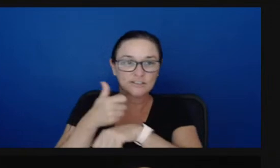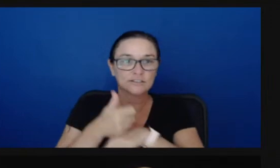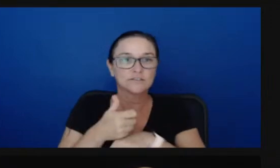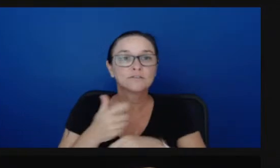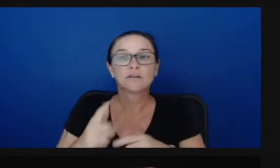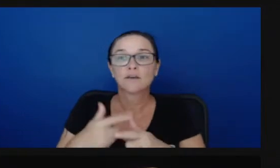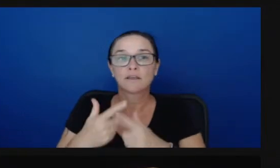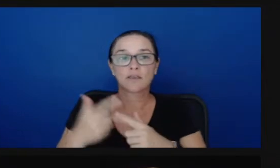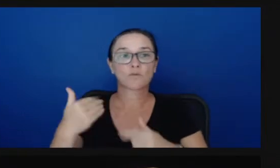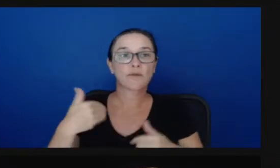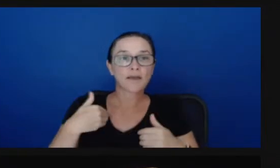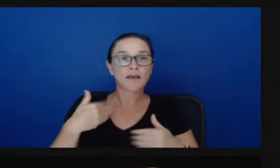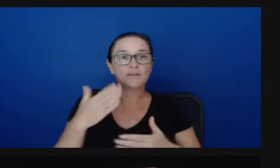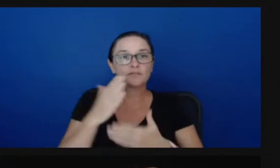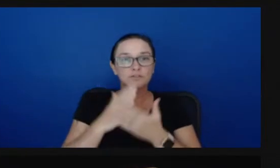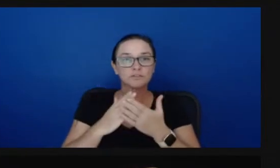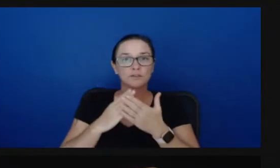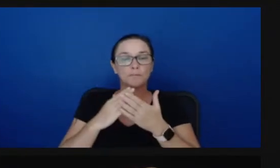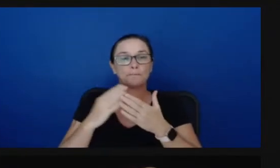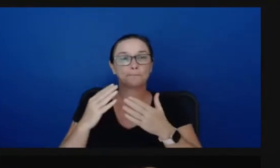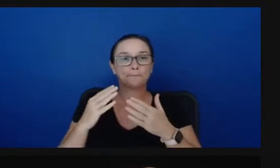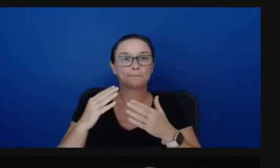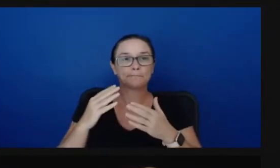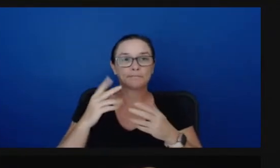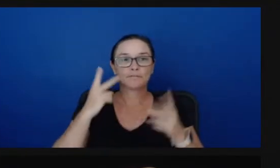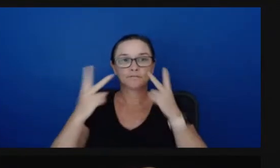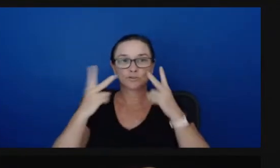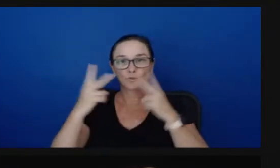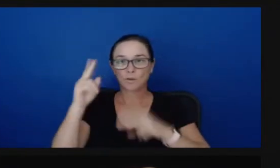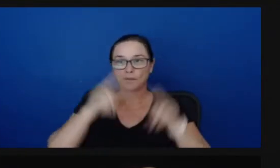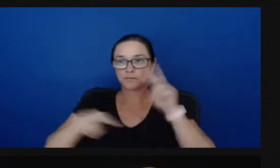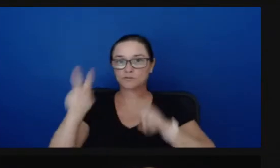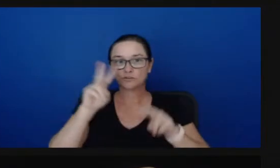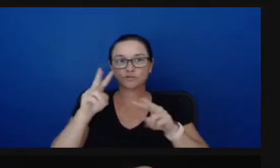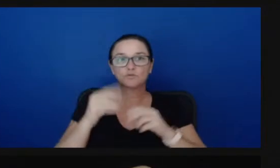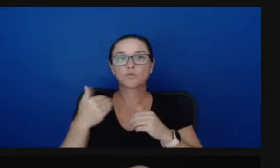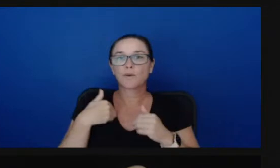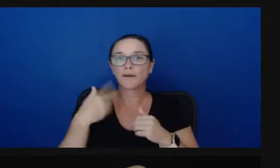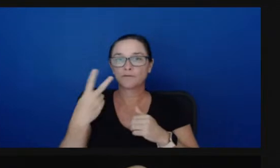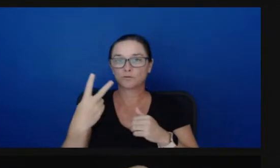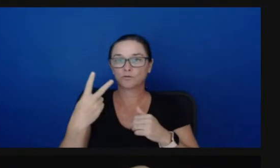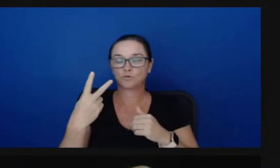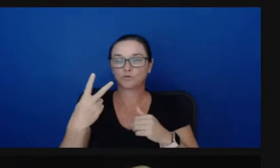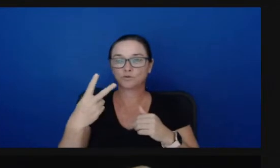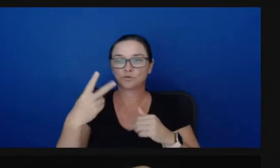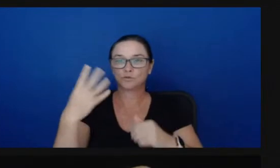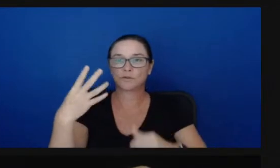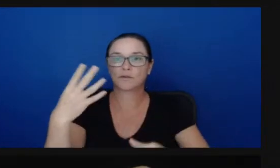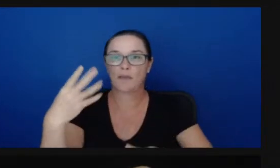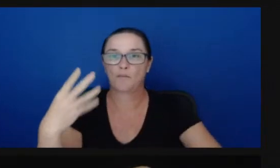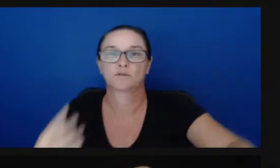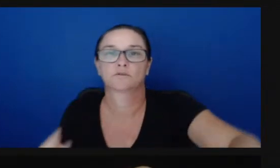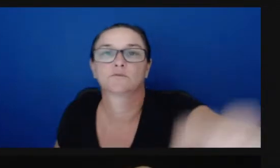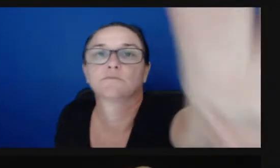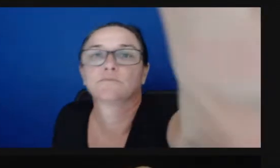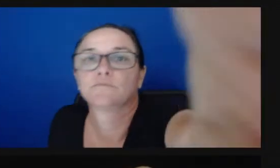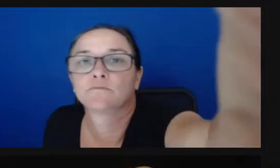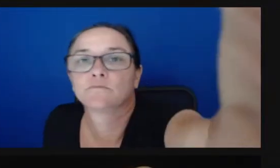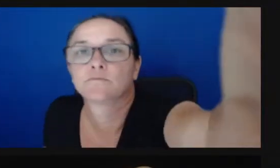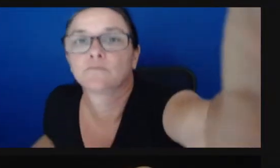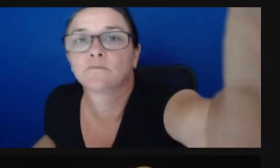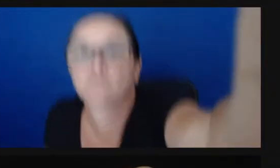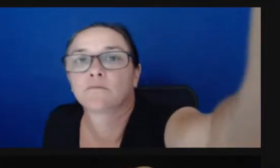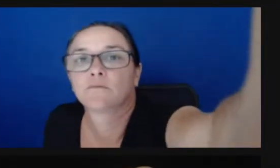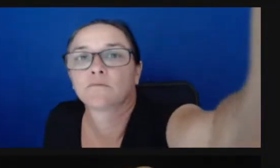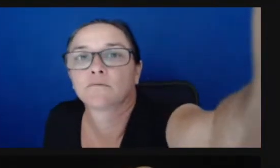visual observations here. And we just, as usual, have these two cameras on a Southwest Rift put